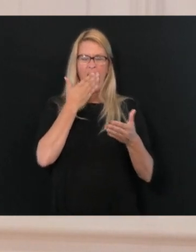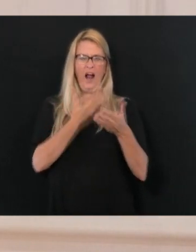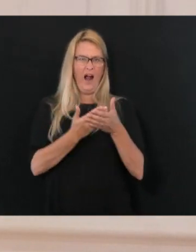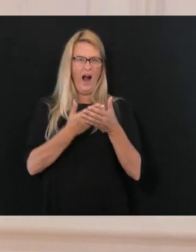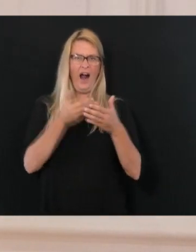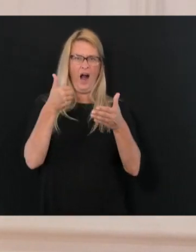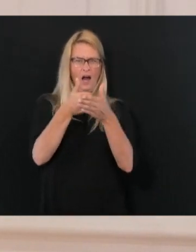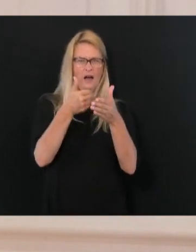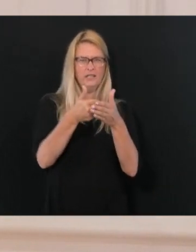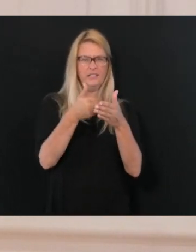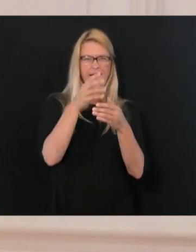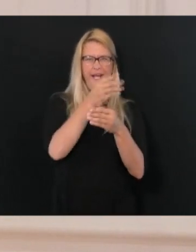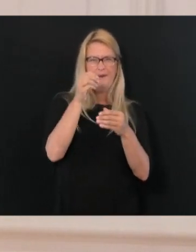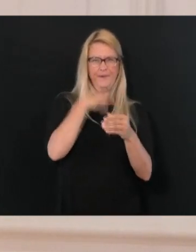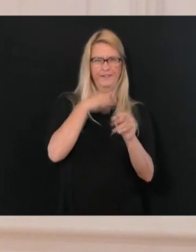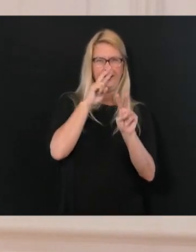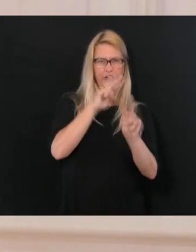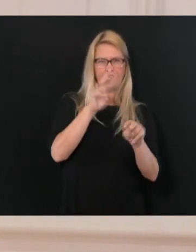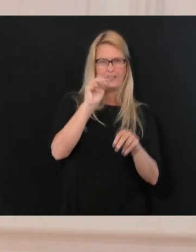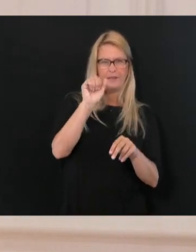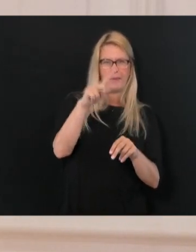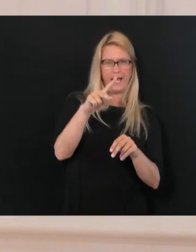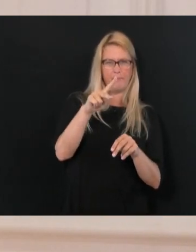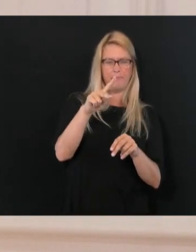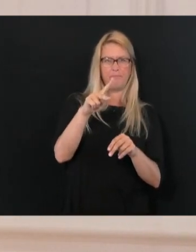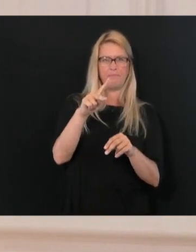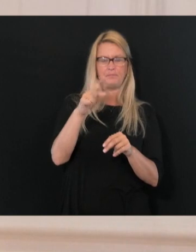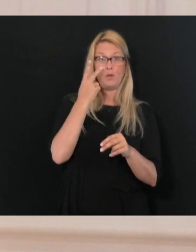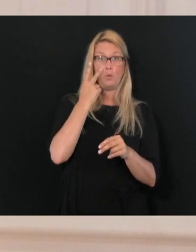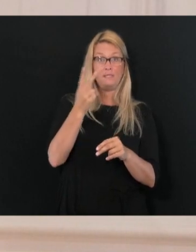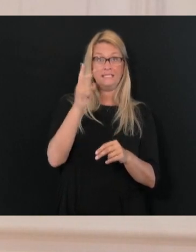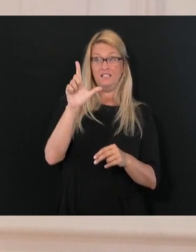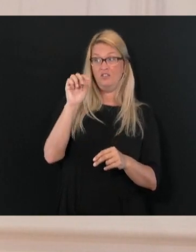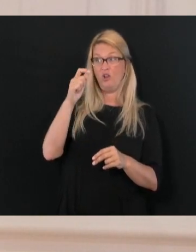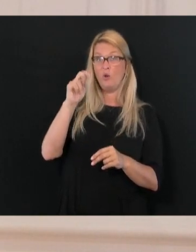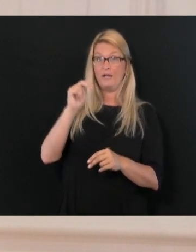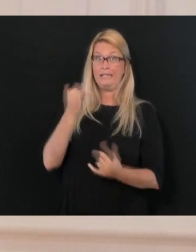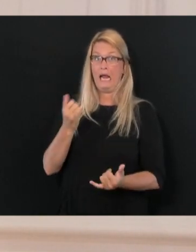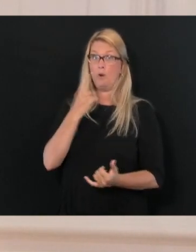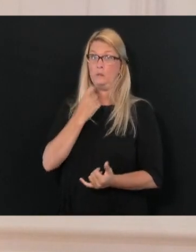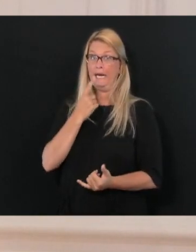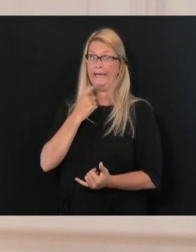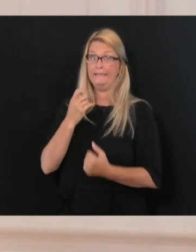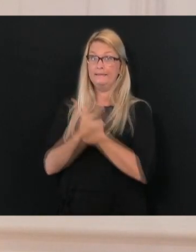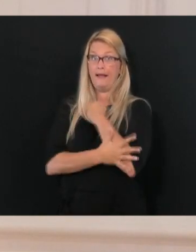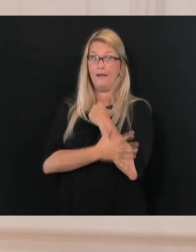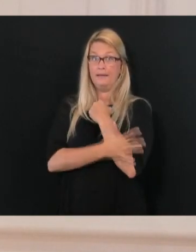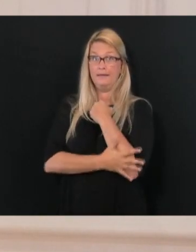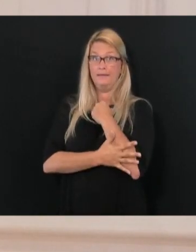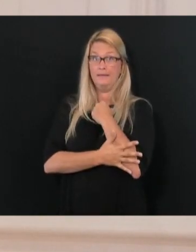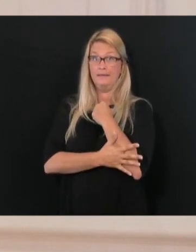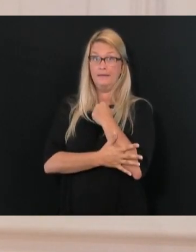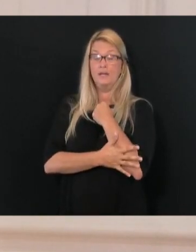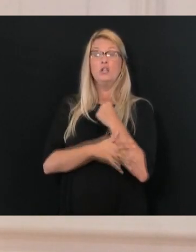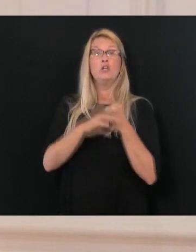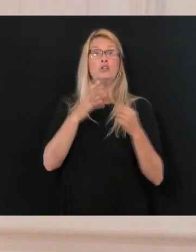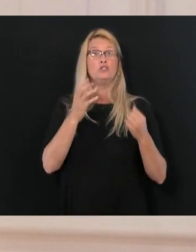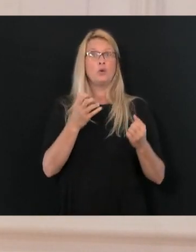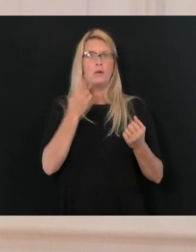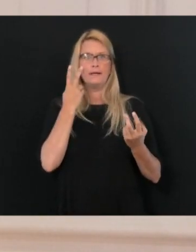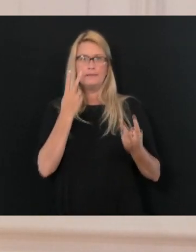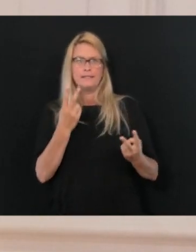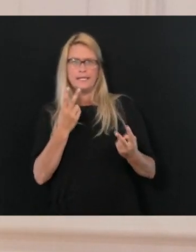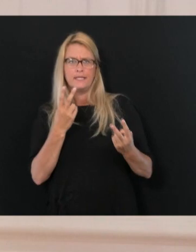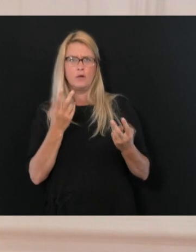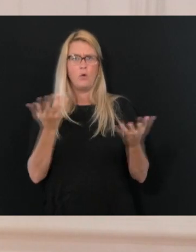we look at the map, we see that Logan is our red county. As we are looking at the mitigation efforts that have